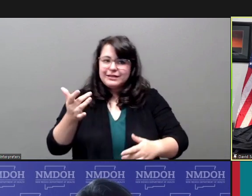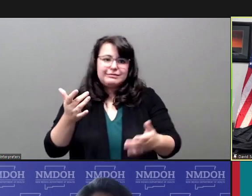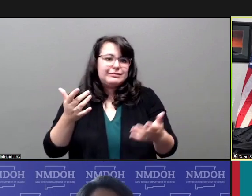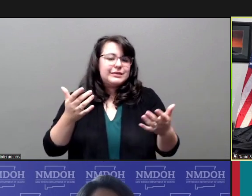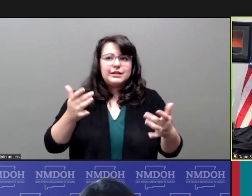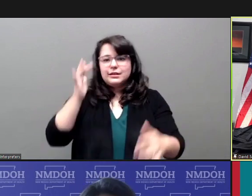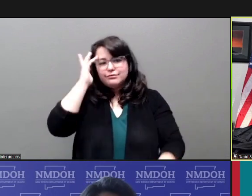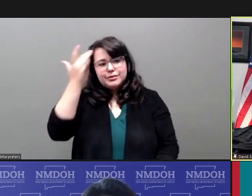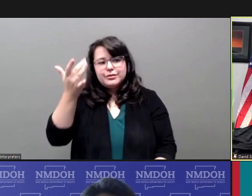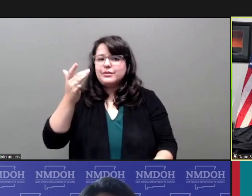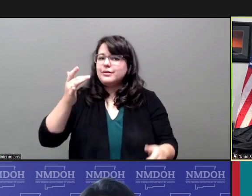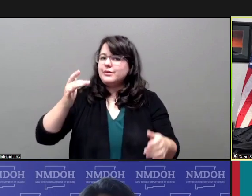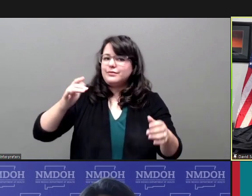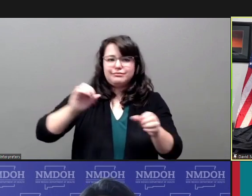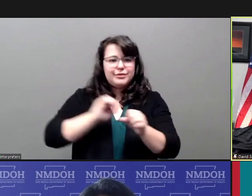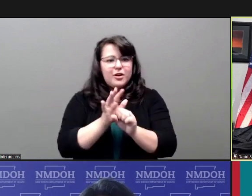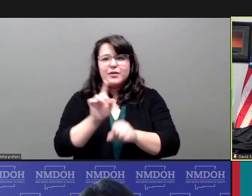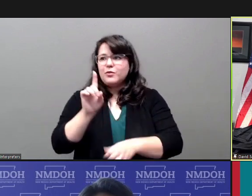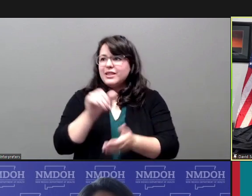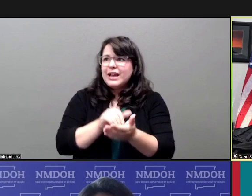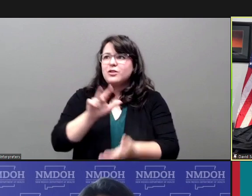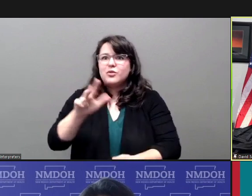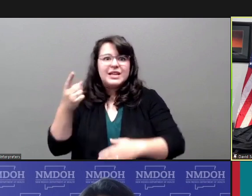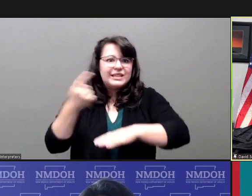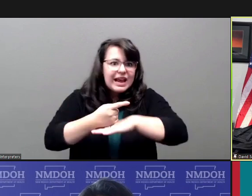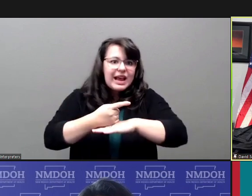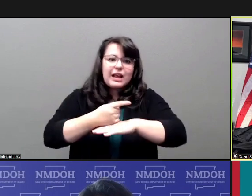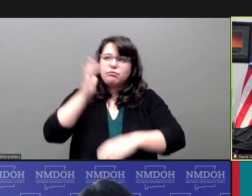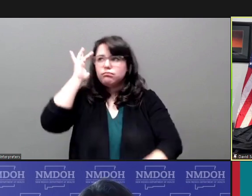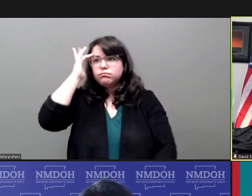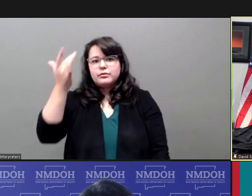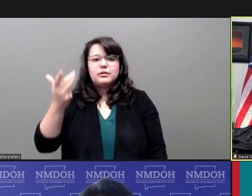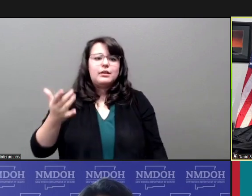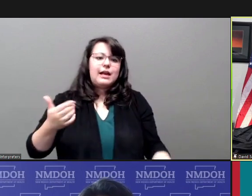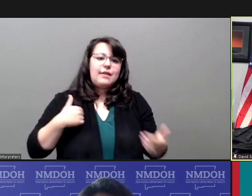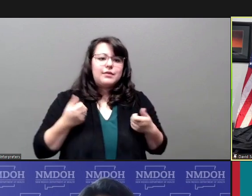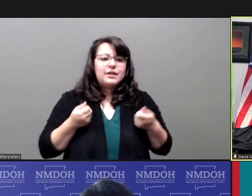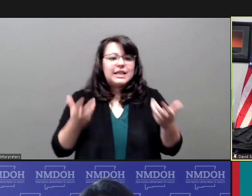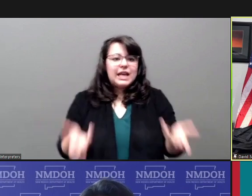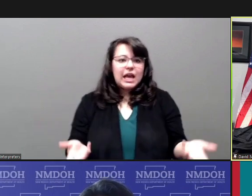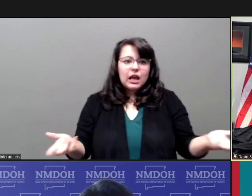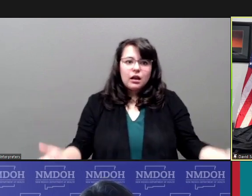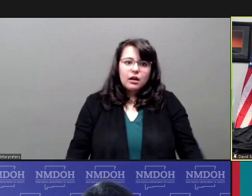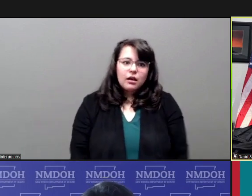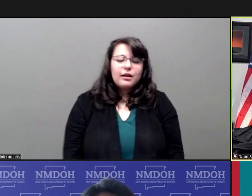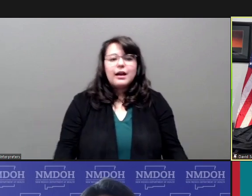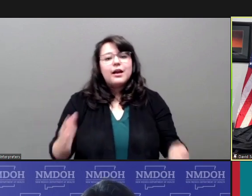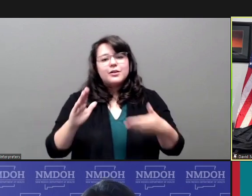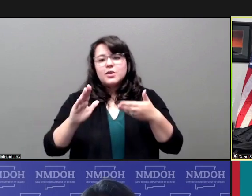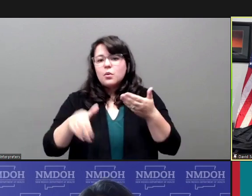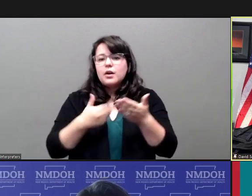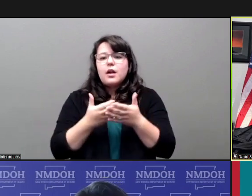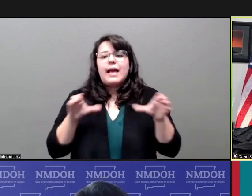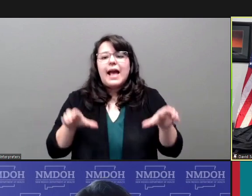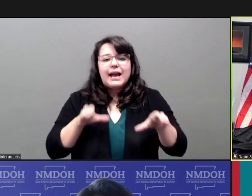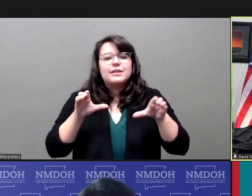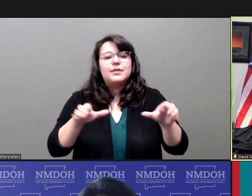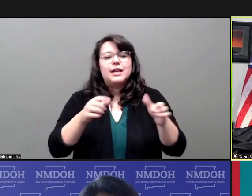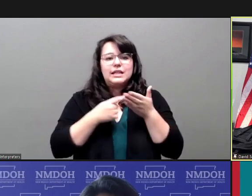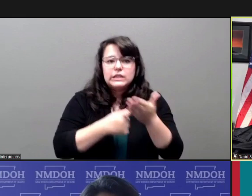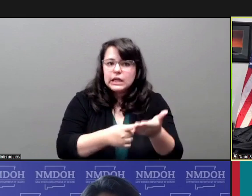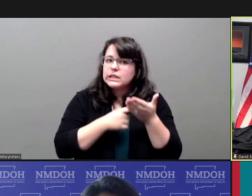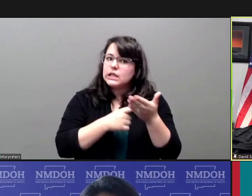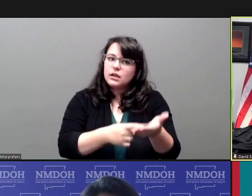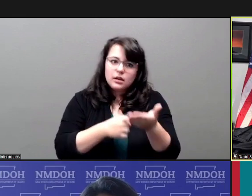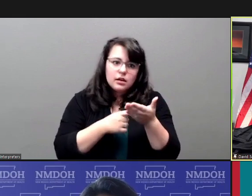after 1,003 days. And there's a fatigue that builds in. We're really actively discussing this aggressively,